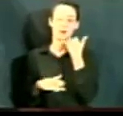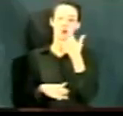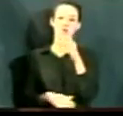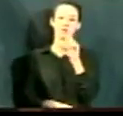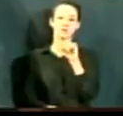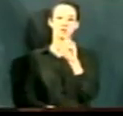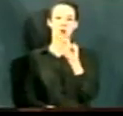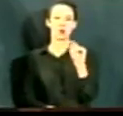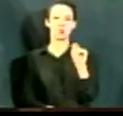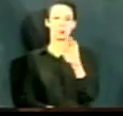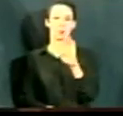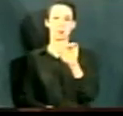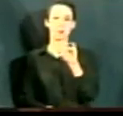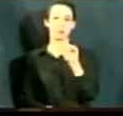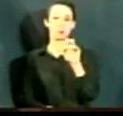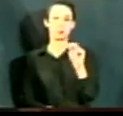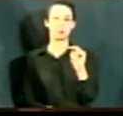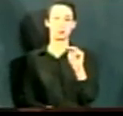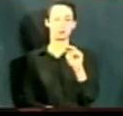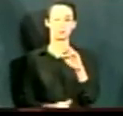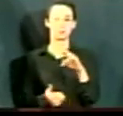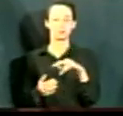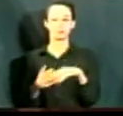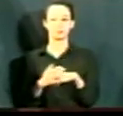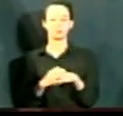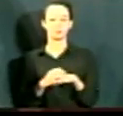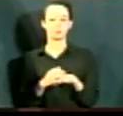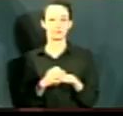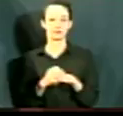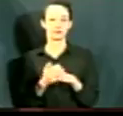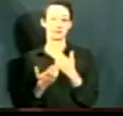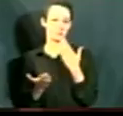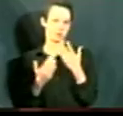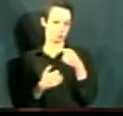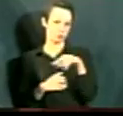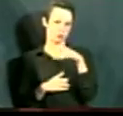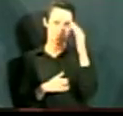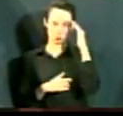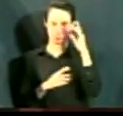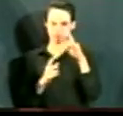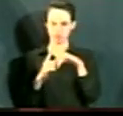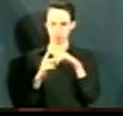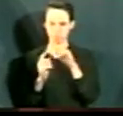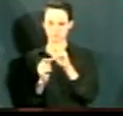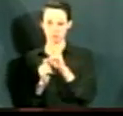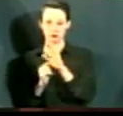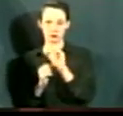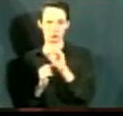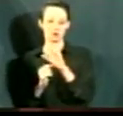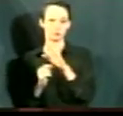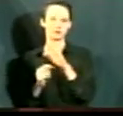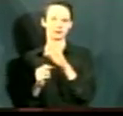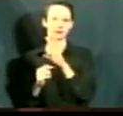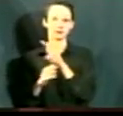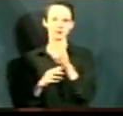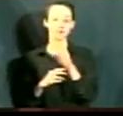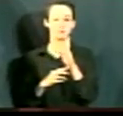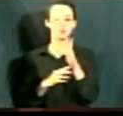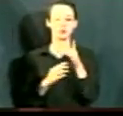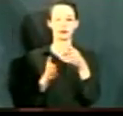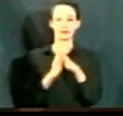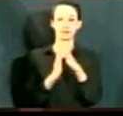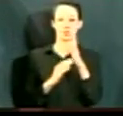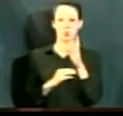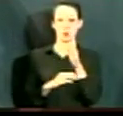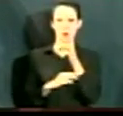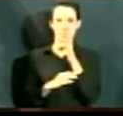Bolton, whom AAUW had identified from Knox County's website, to ask who in the schools were appointed as the Title IX